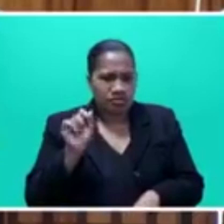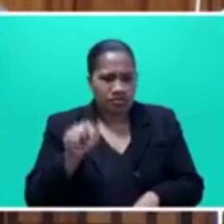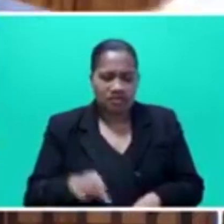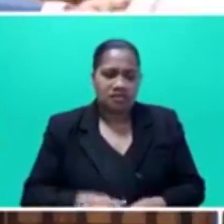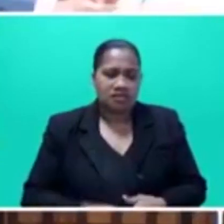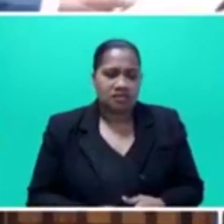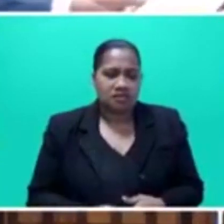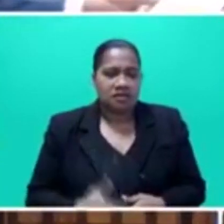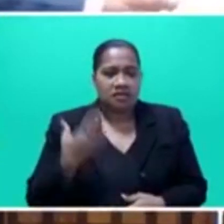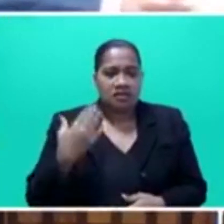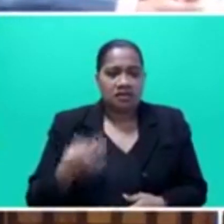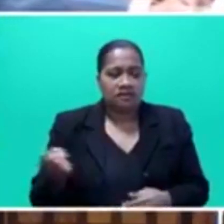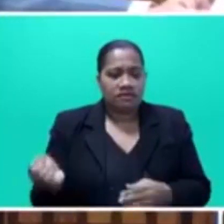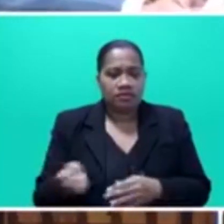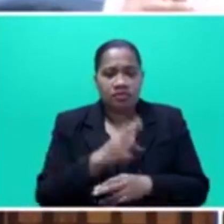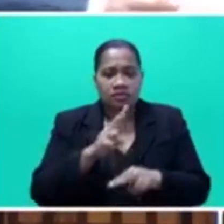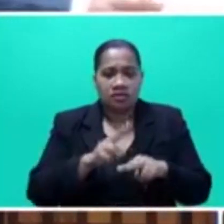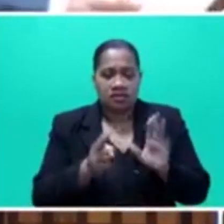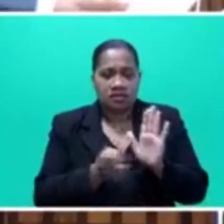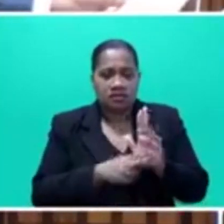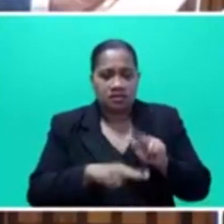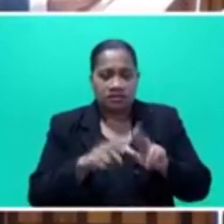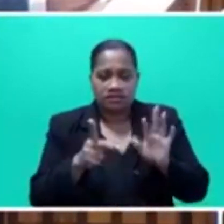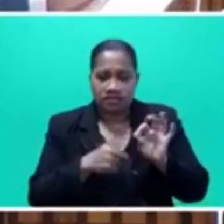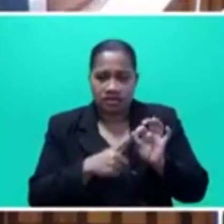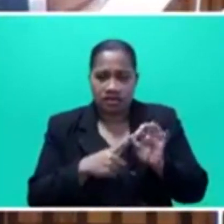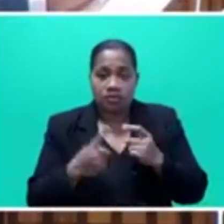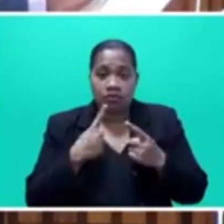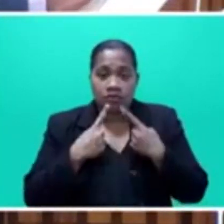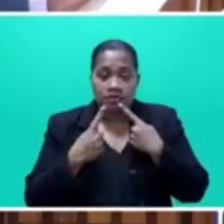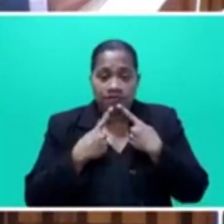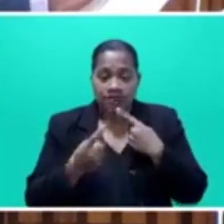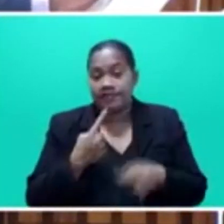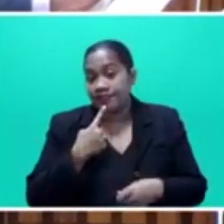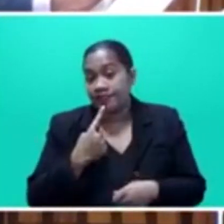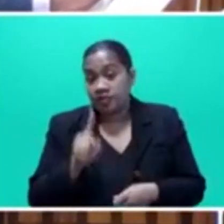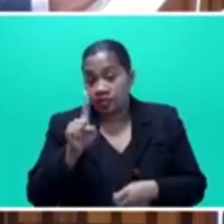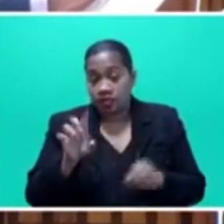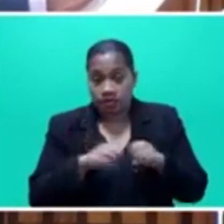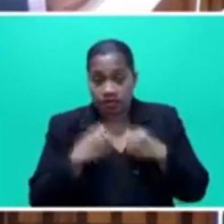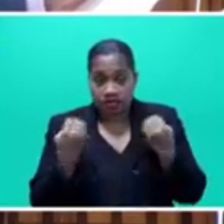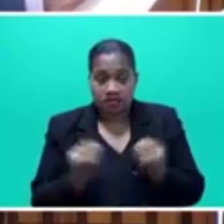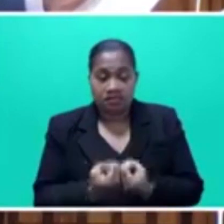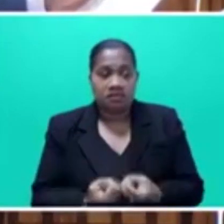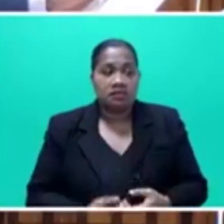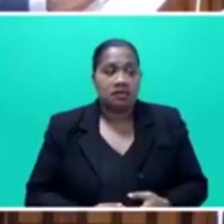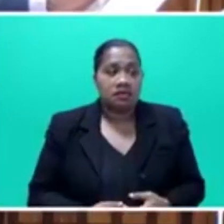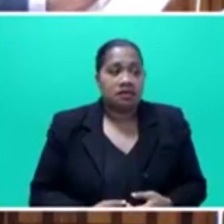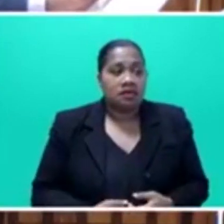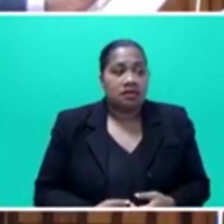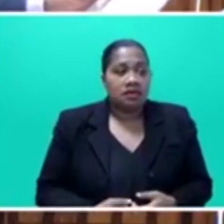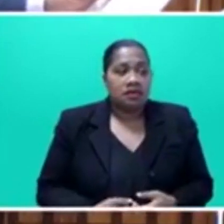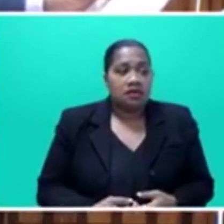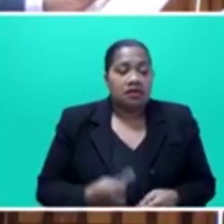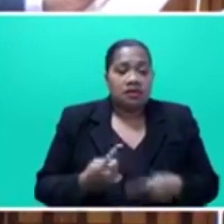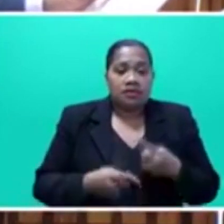on NFP website, and it says here, one organization is state-owned. This is about the journalists who went to COP, and has been provided